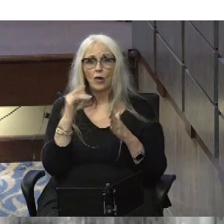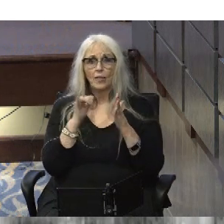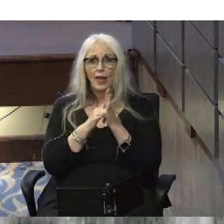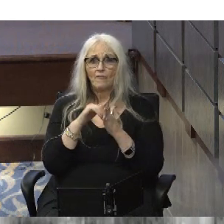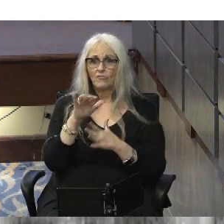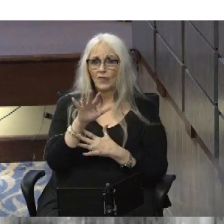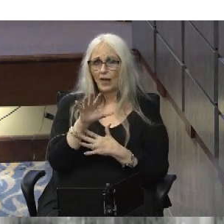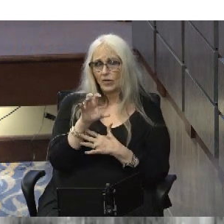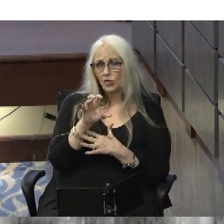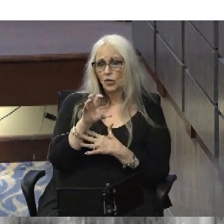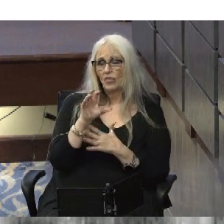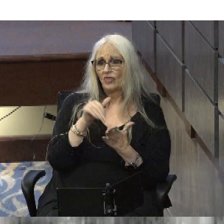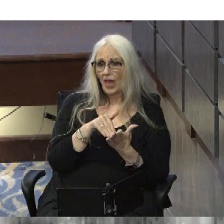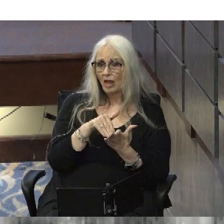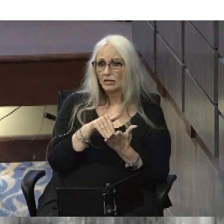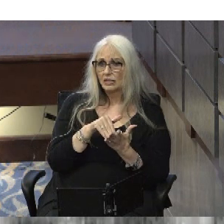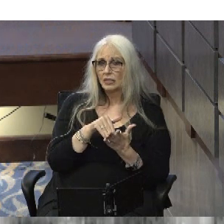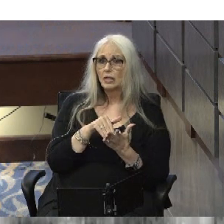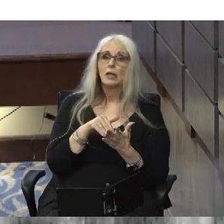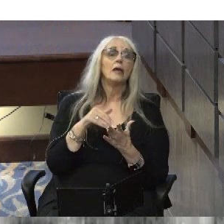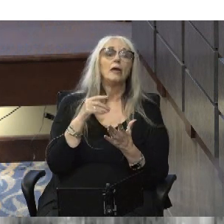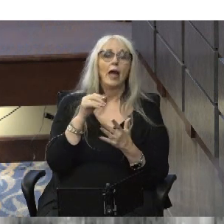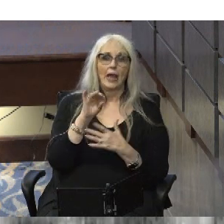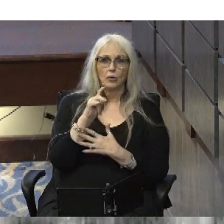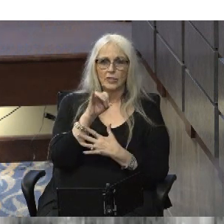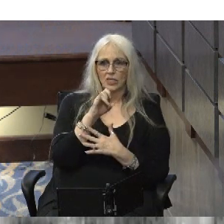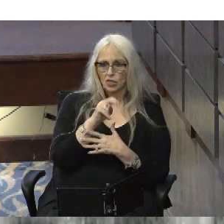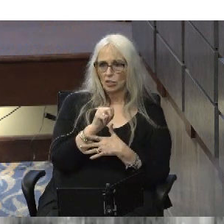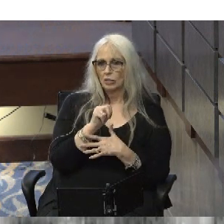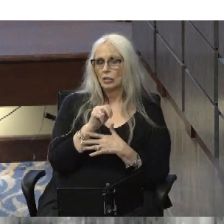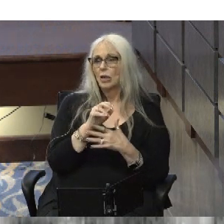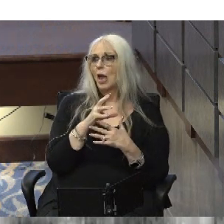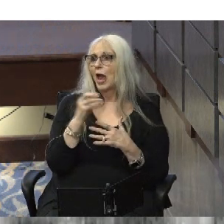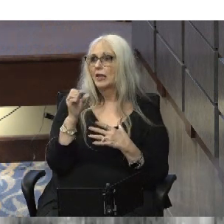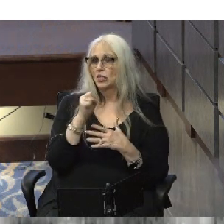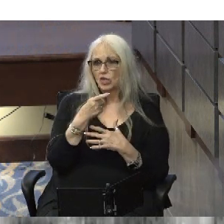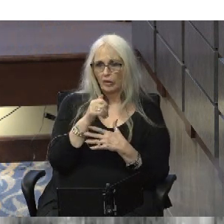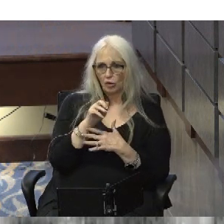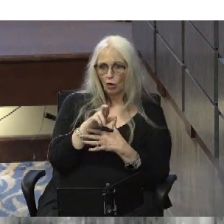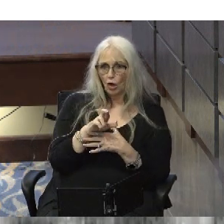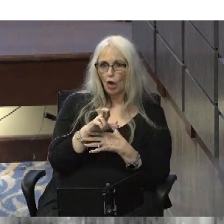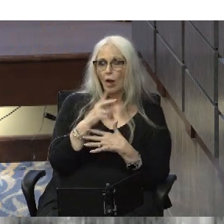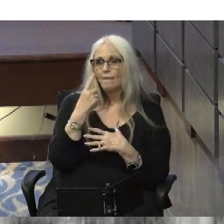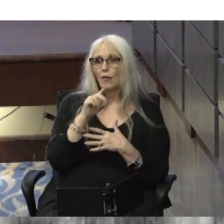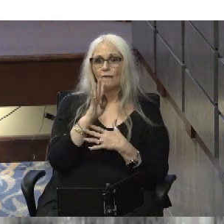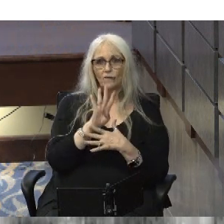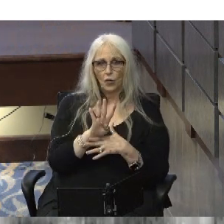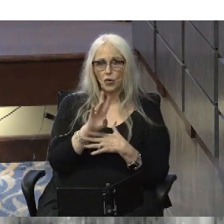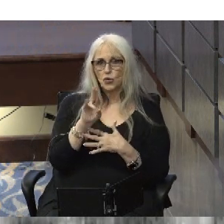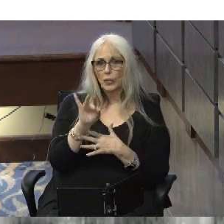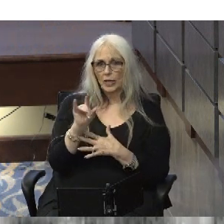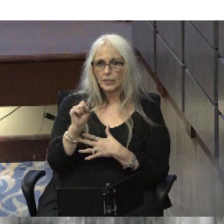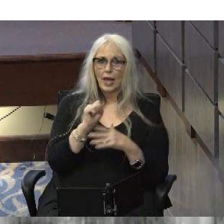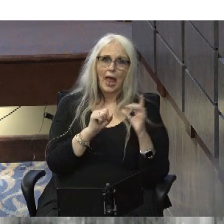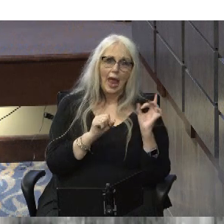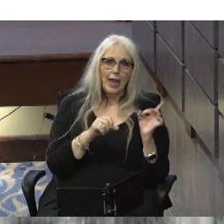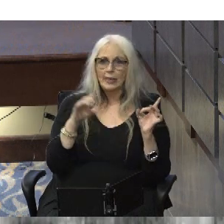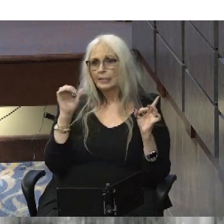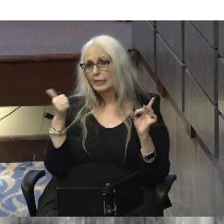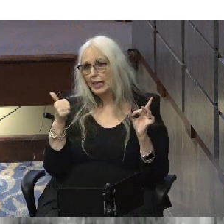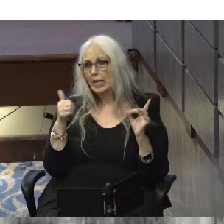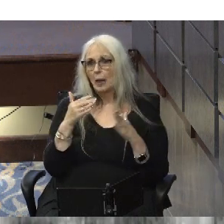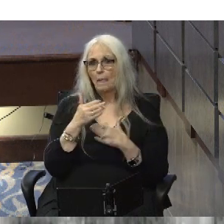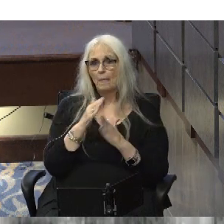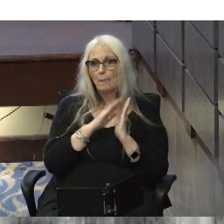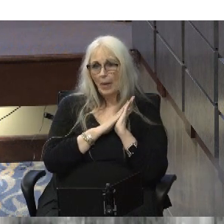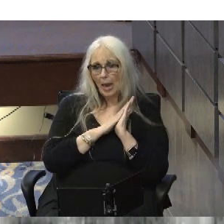amount of $500,000 for the acquisition and development of non-congregate shelter, it's estimated that 4 units and 8 to 10 beds will be made